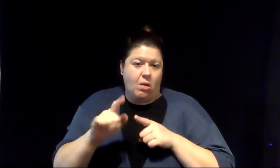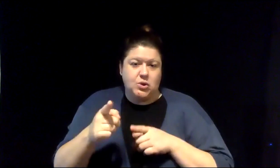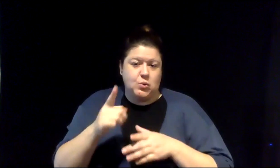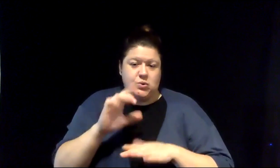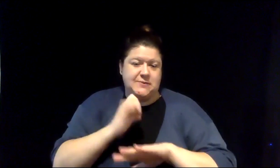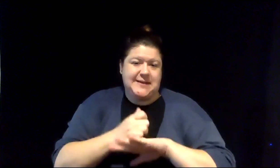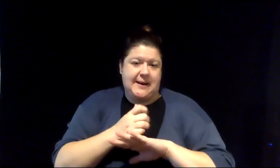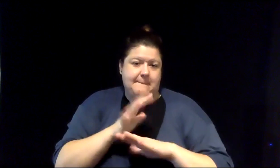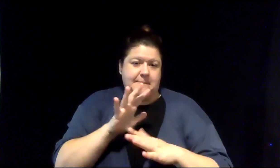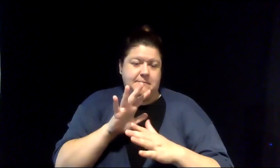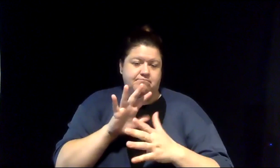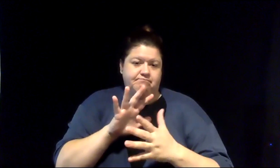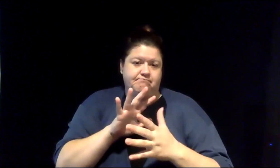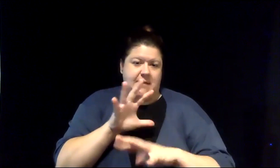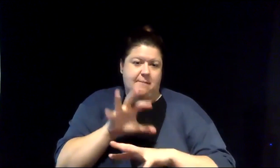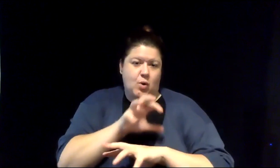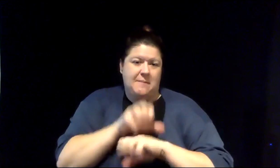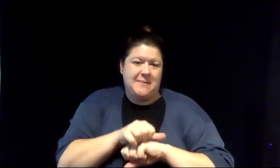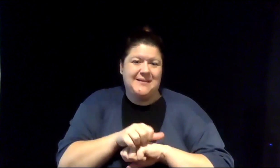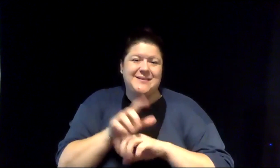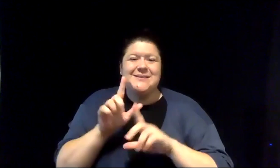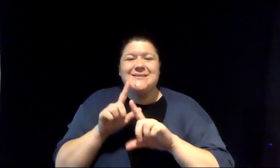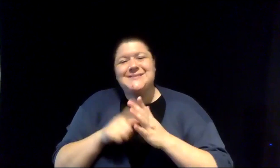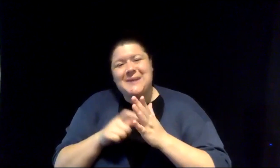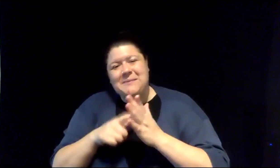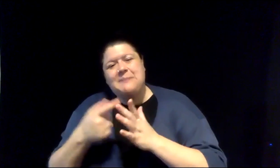Okay. I said coordinadora, but generally,